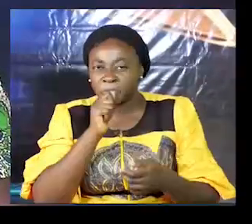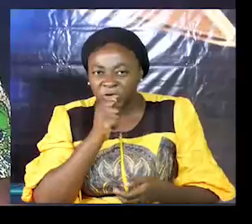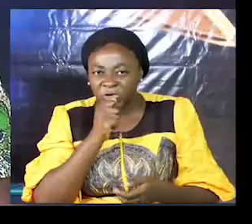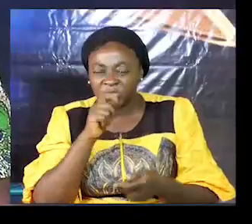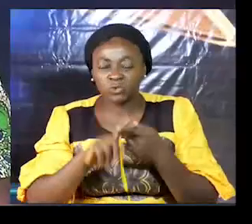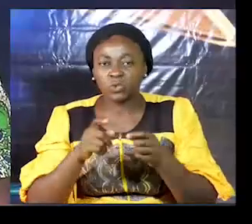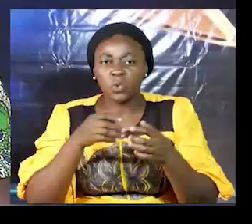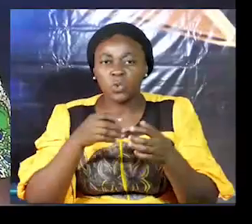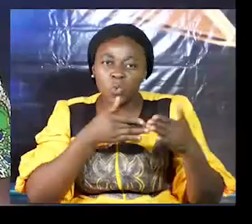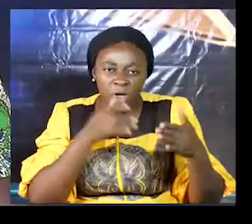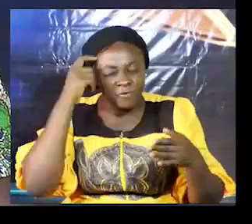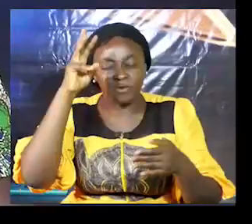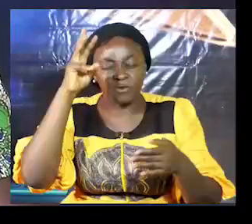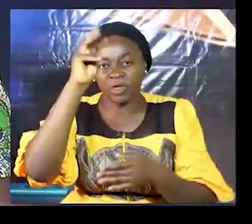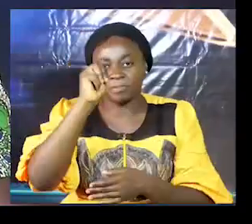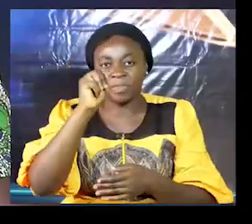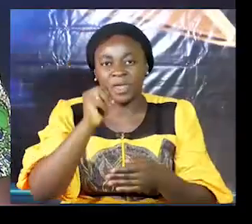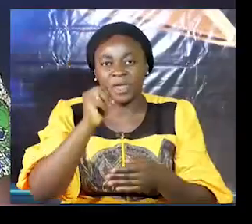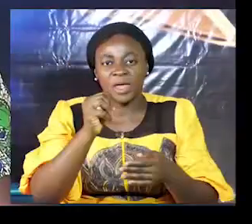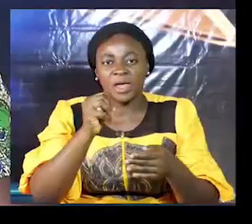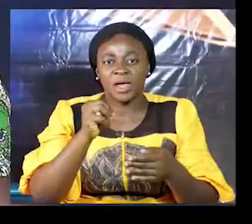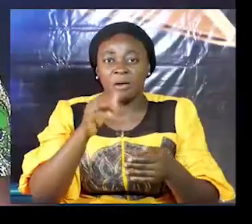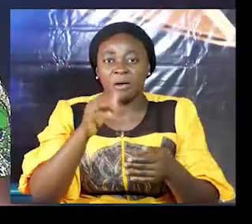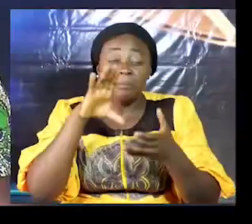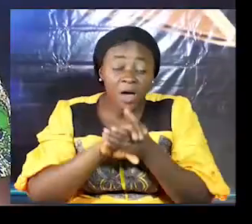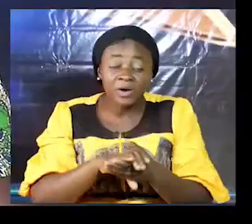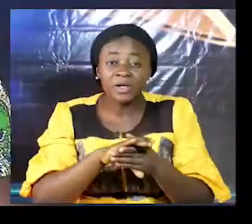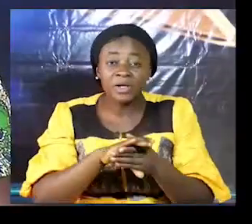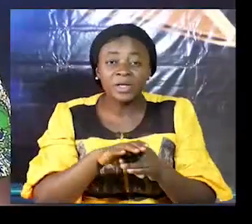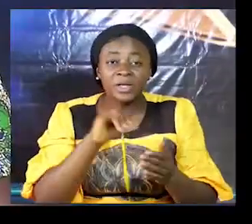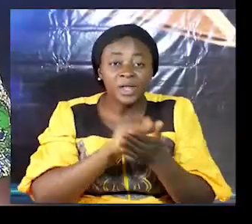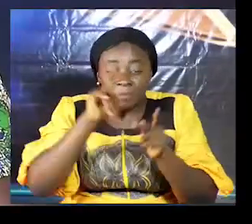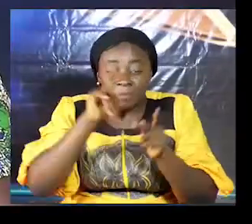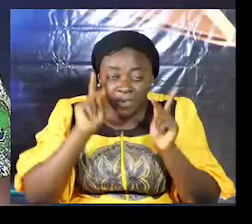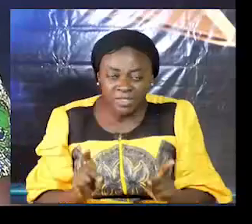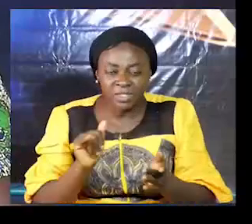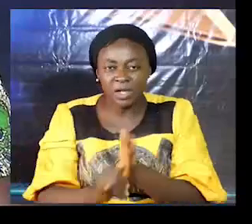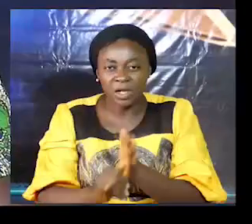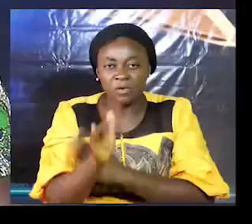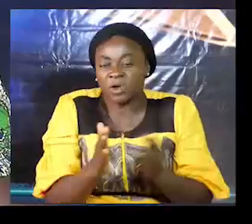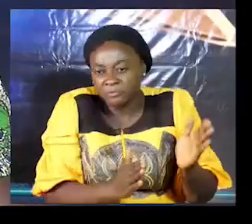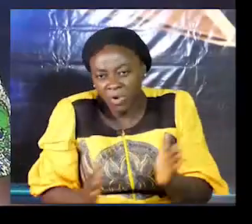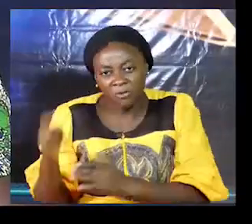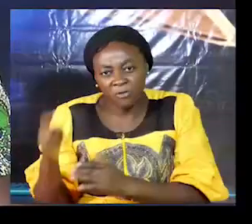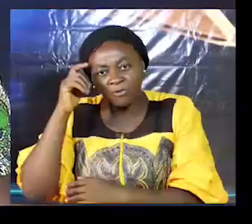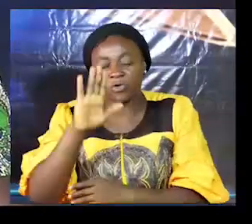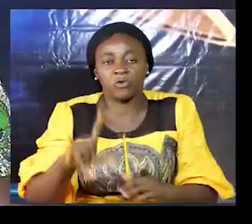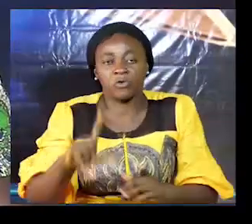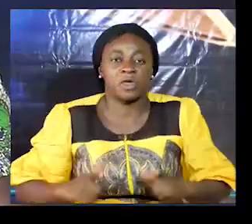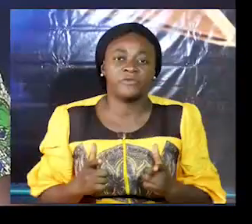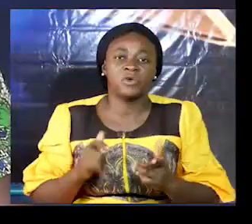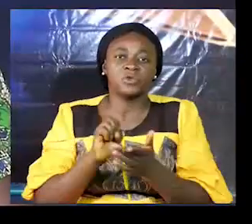person God had designed for your life, so that you have a good marriage and not an accidental marriage that will be full of